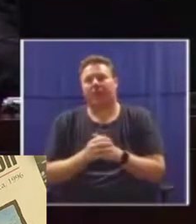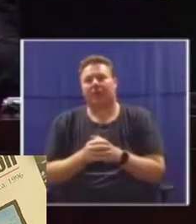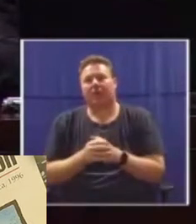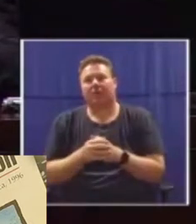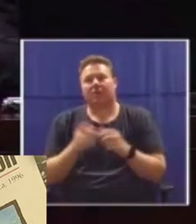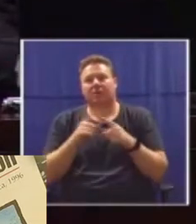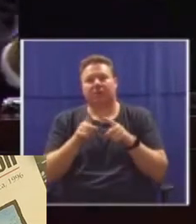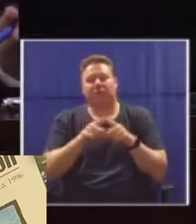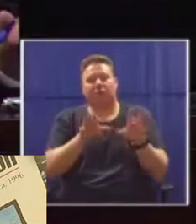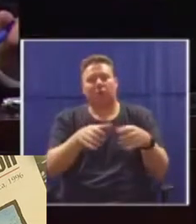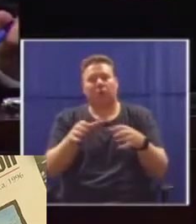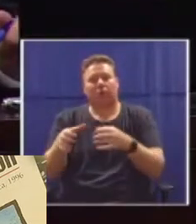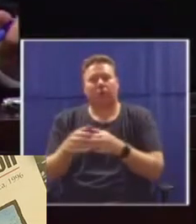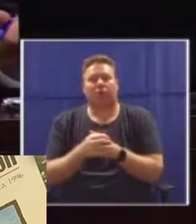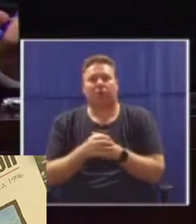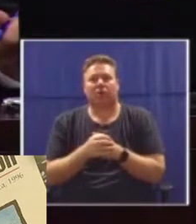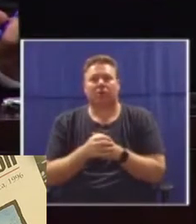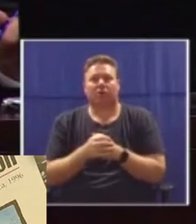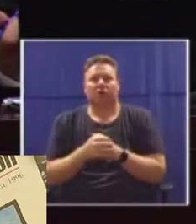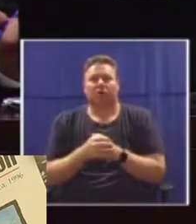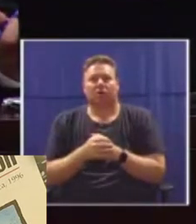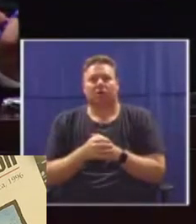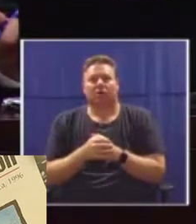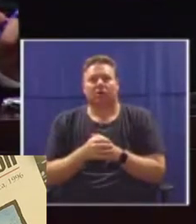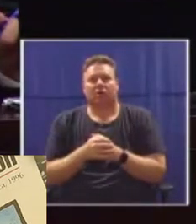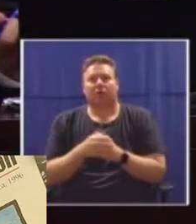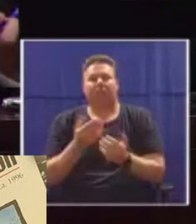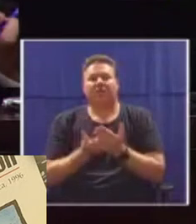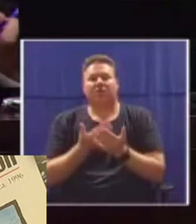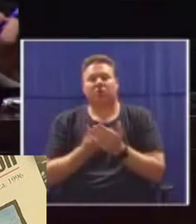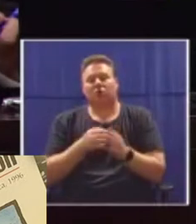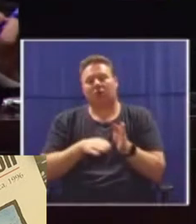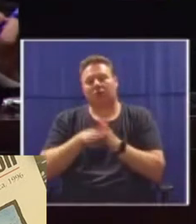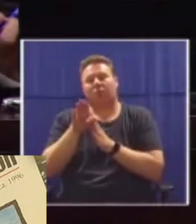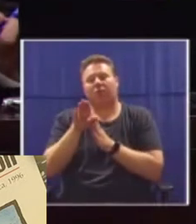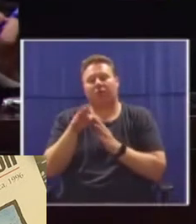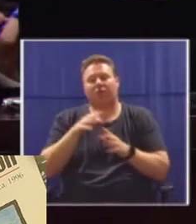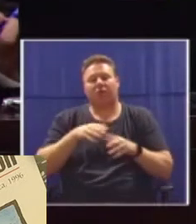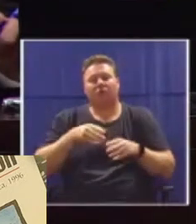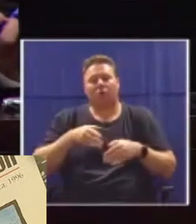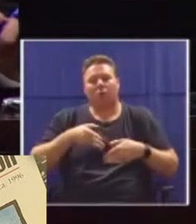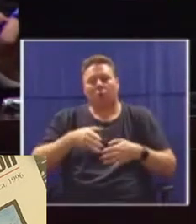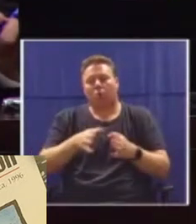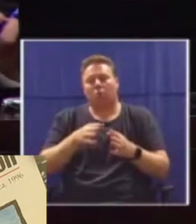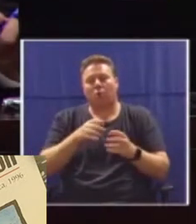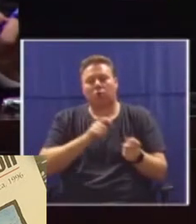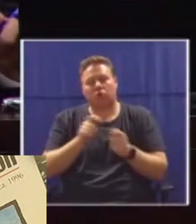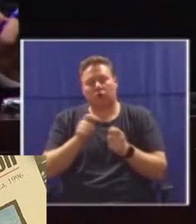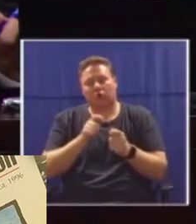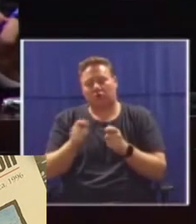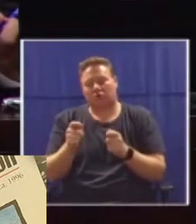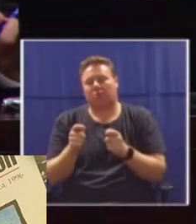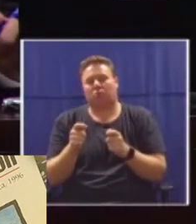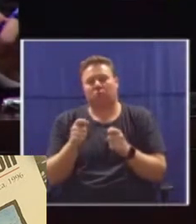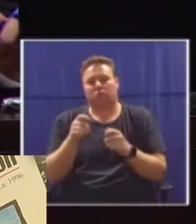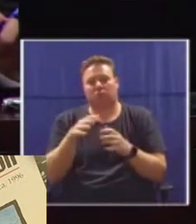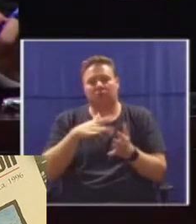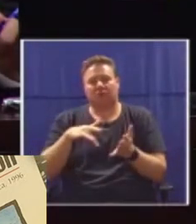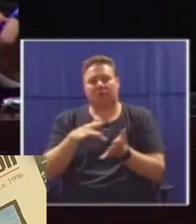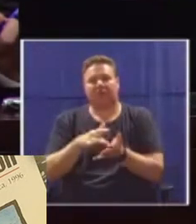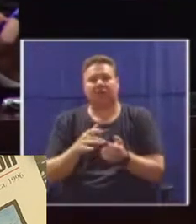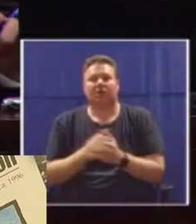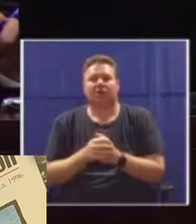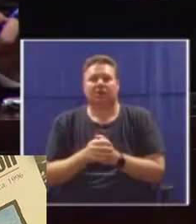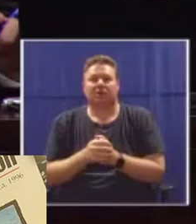bodies, which does hold the potential of an improved road transport sector. The DA sees the